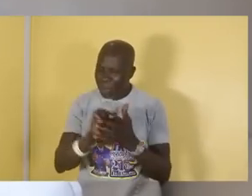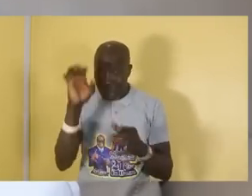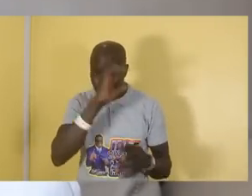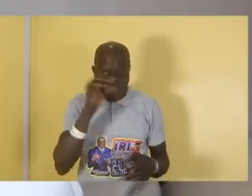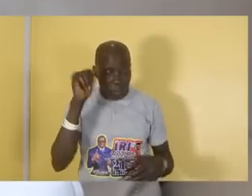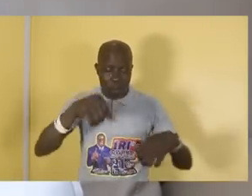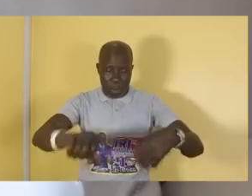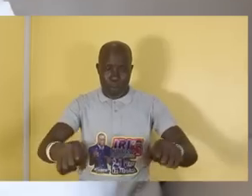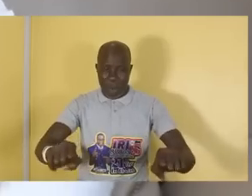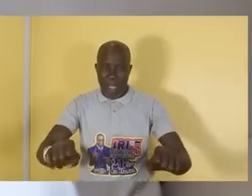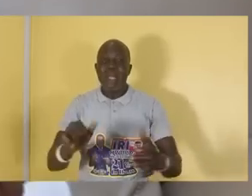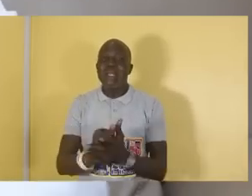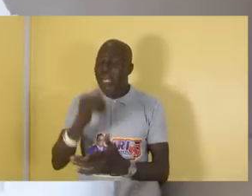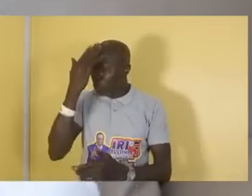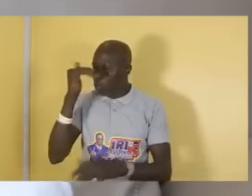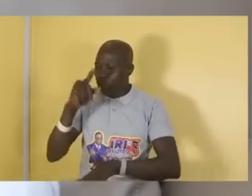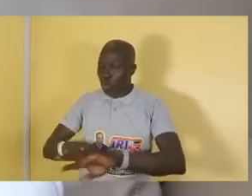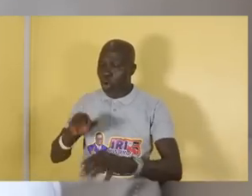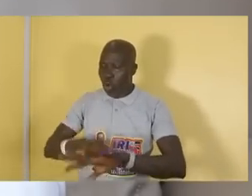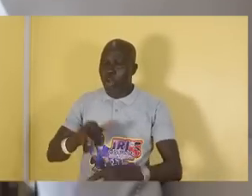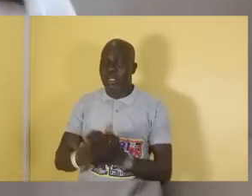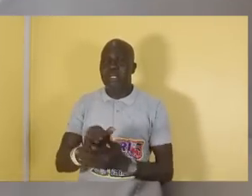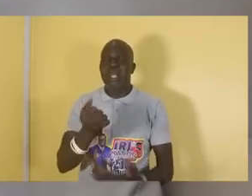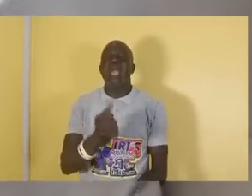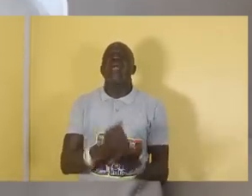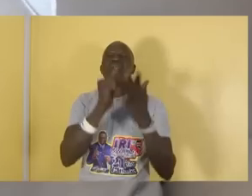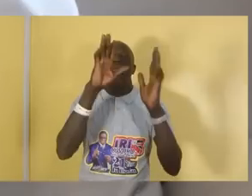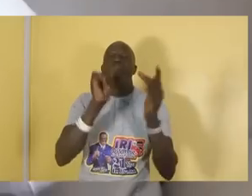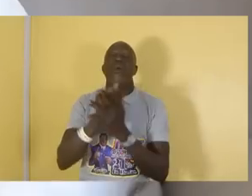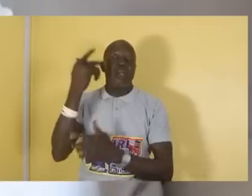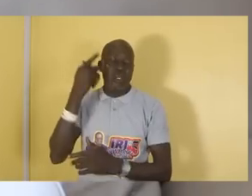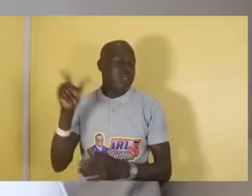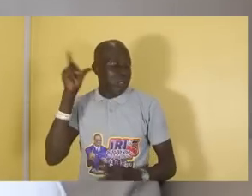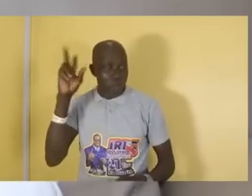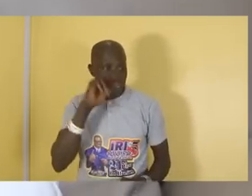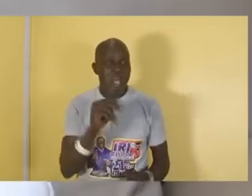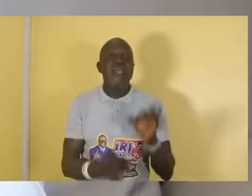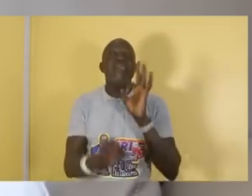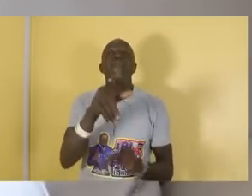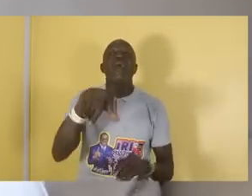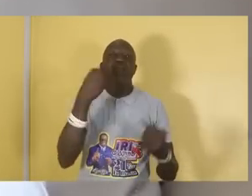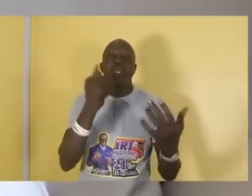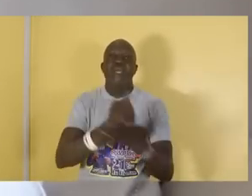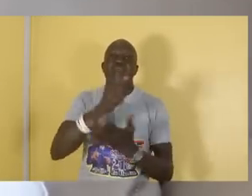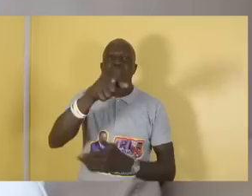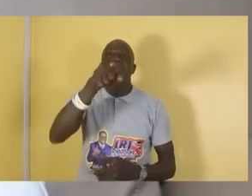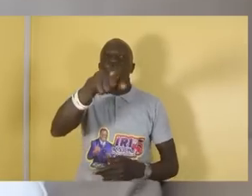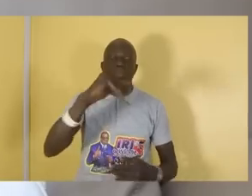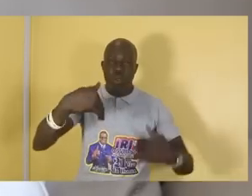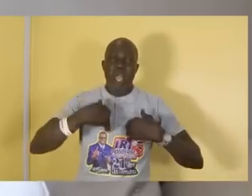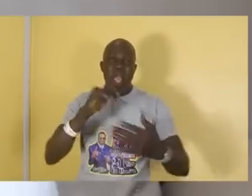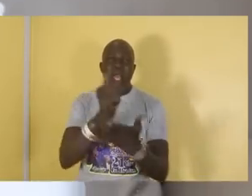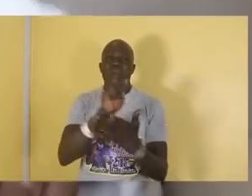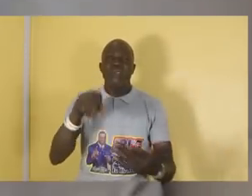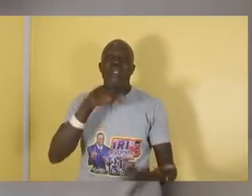is a bankrupt. That's not what you receive. This is anybody the one that can say,